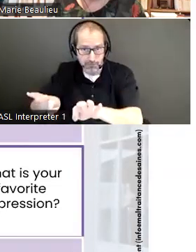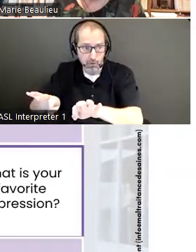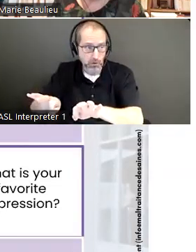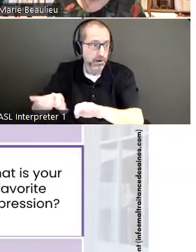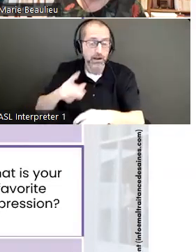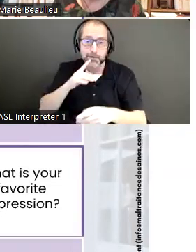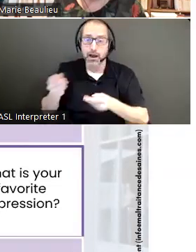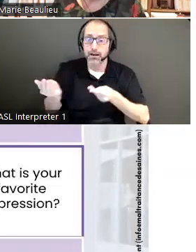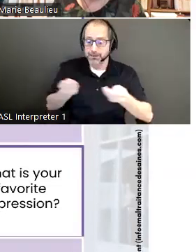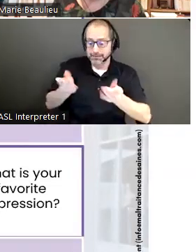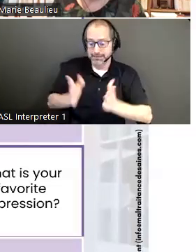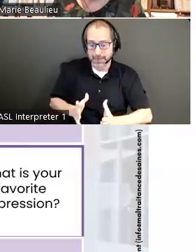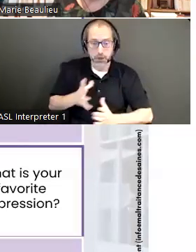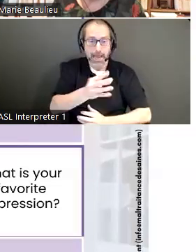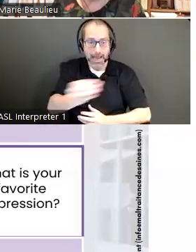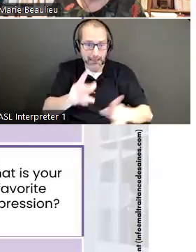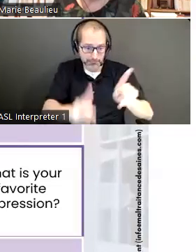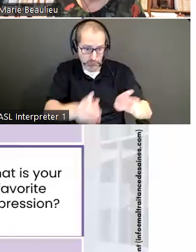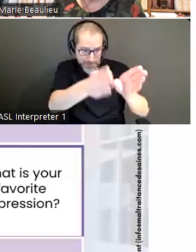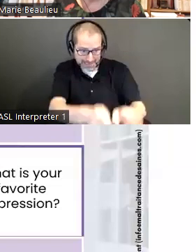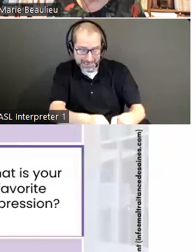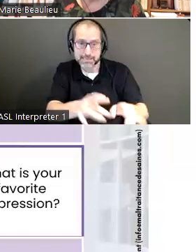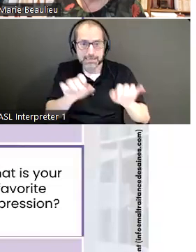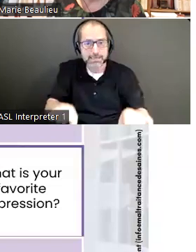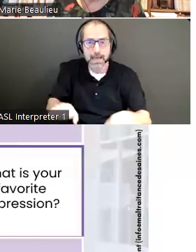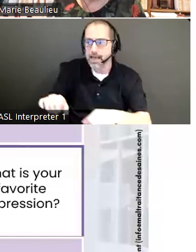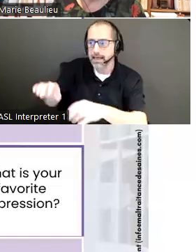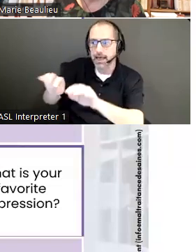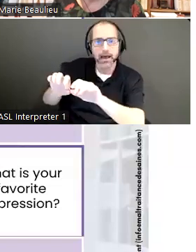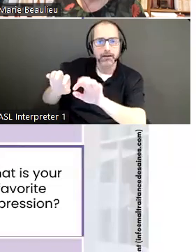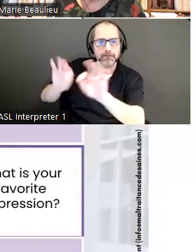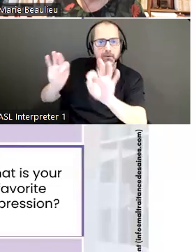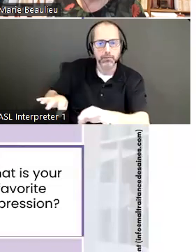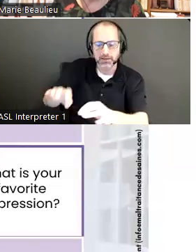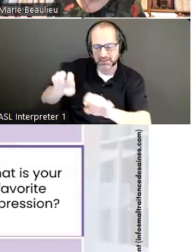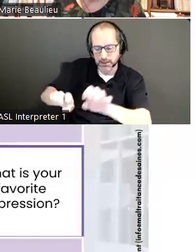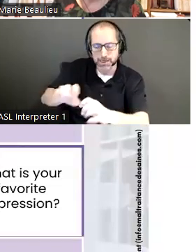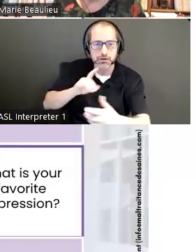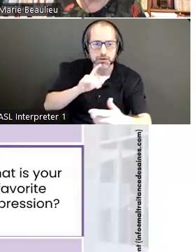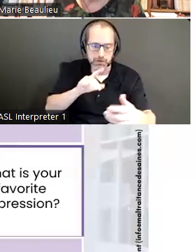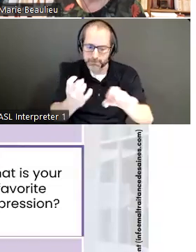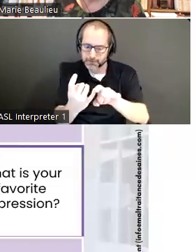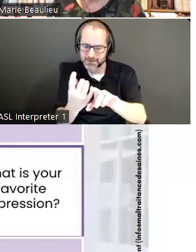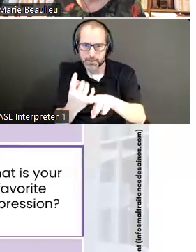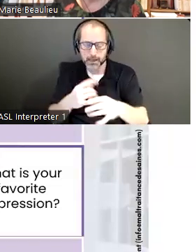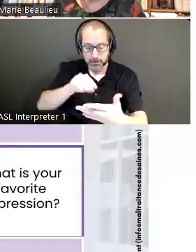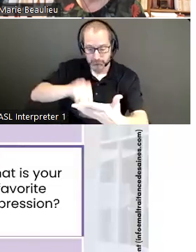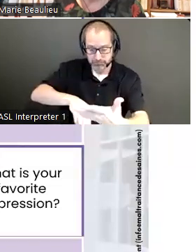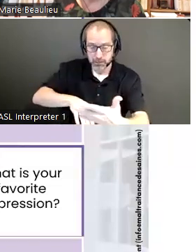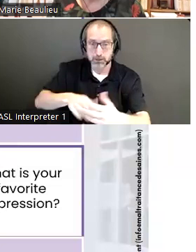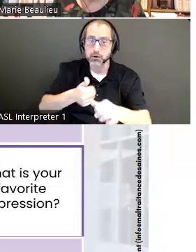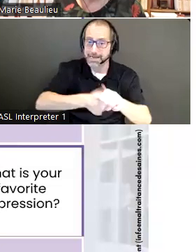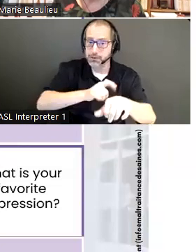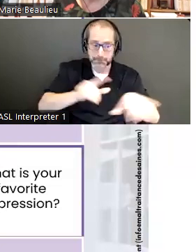facilitators and residents. So the objective is to ensure a better sustainability over time. So after each activity,